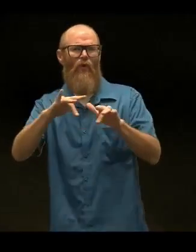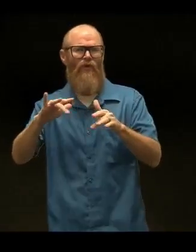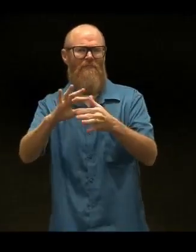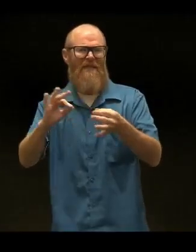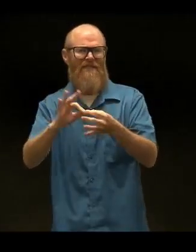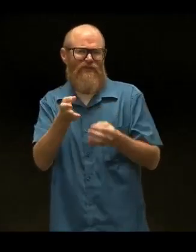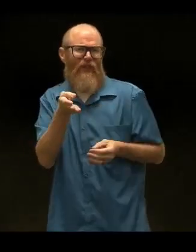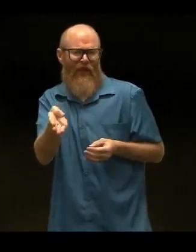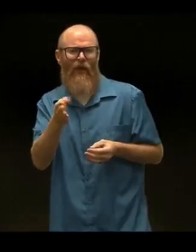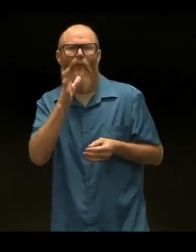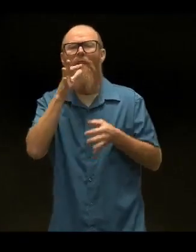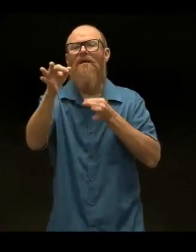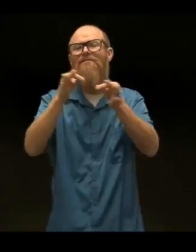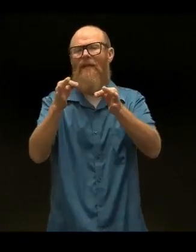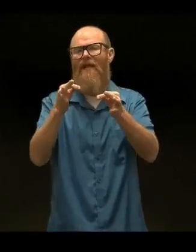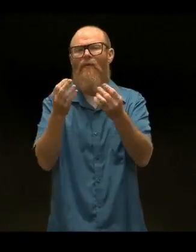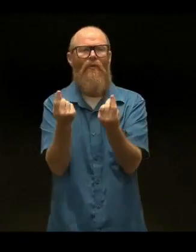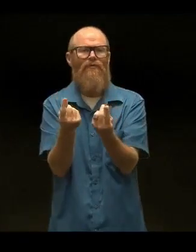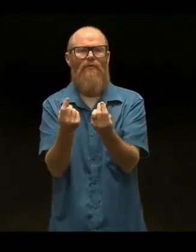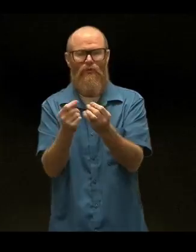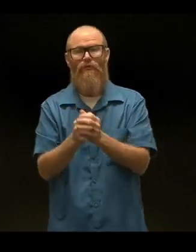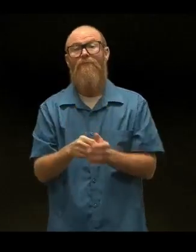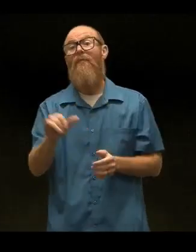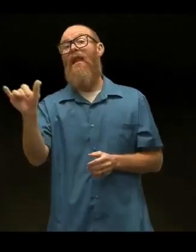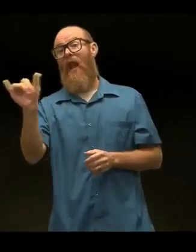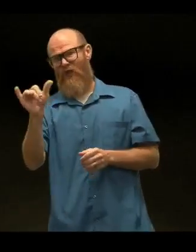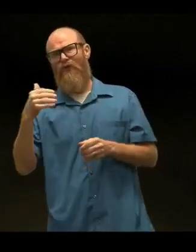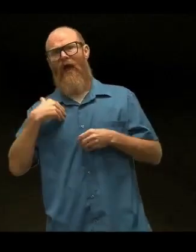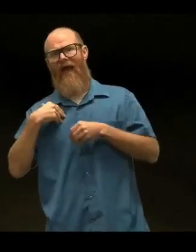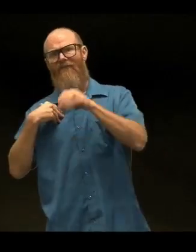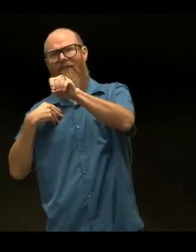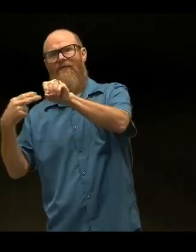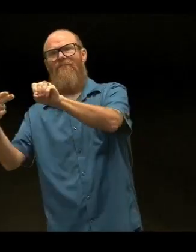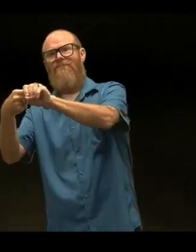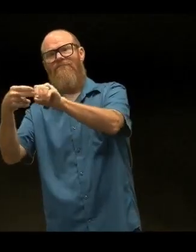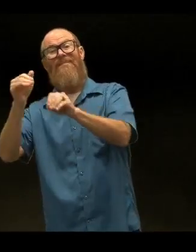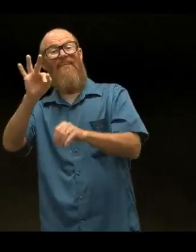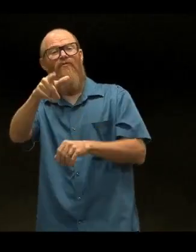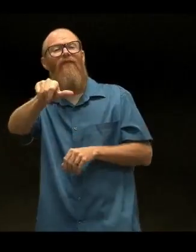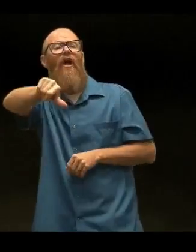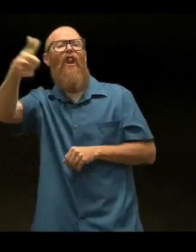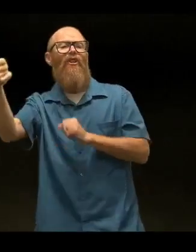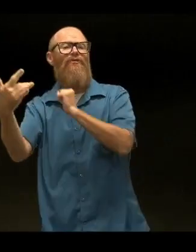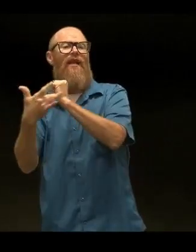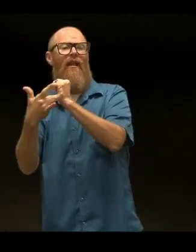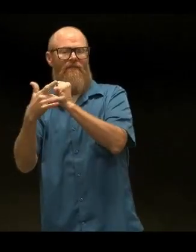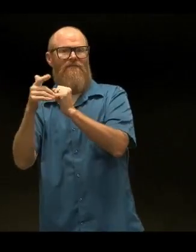vote. You may even attach your own device to the voting machine for ease of use.